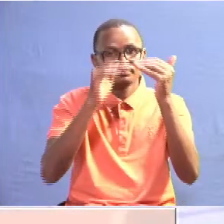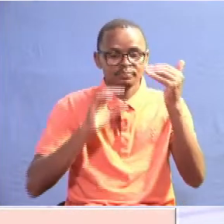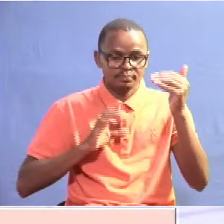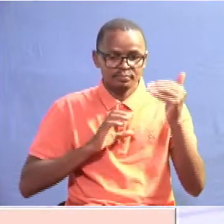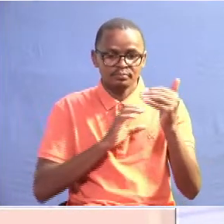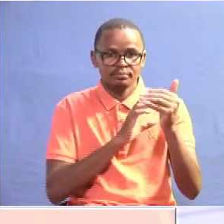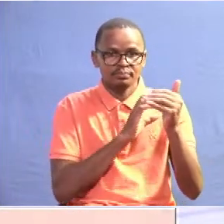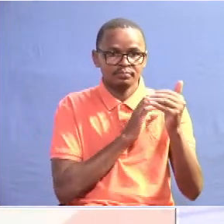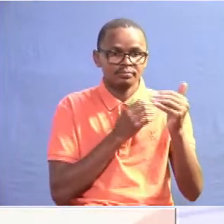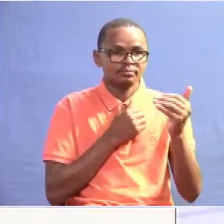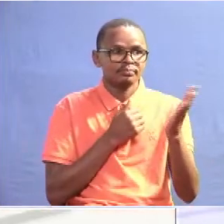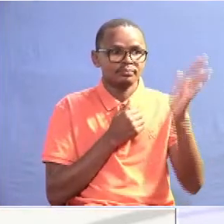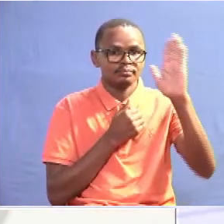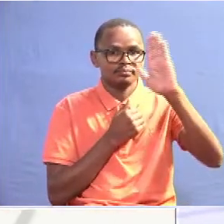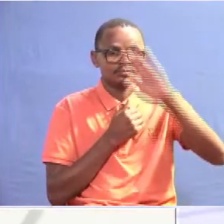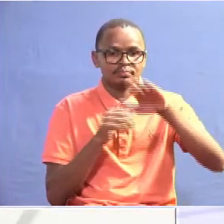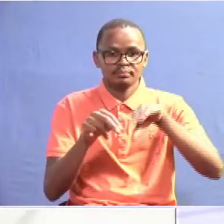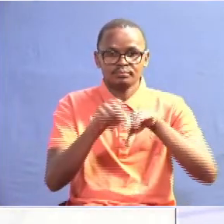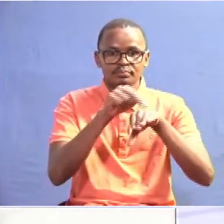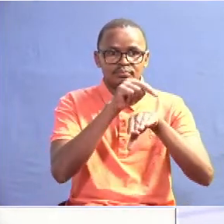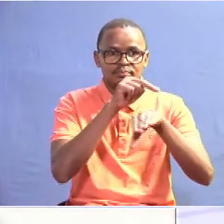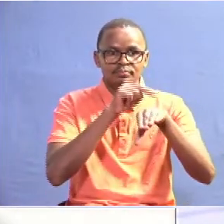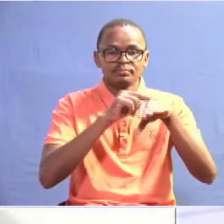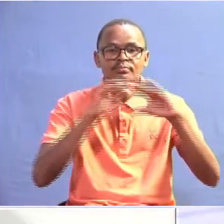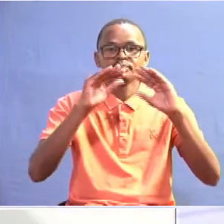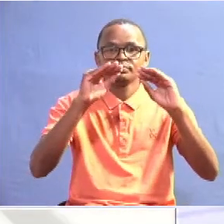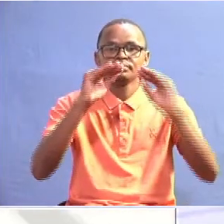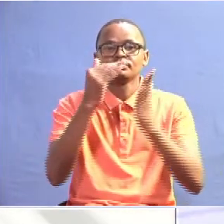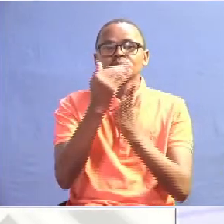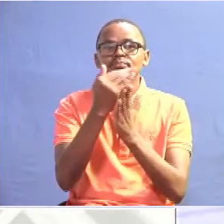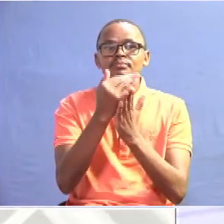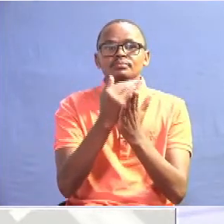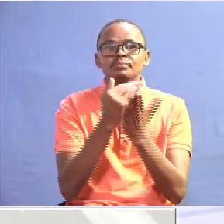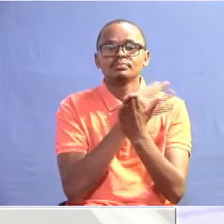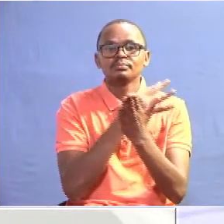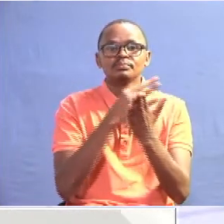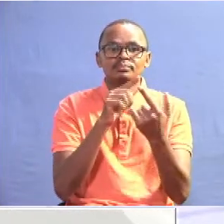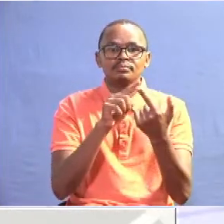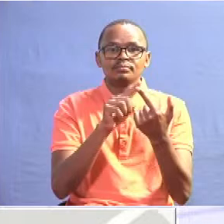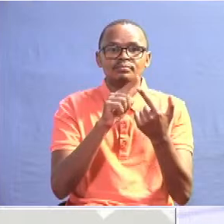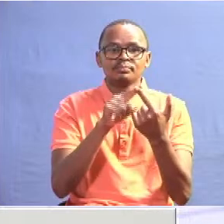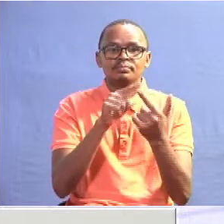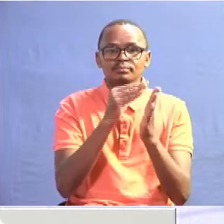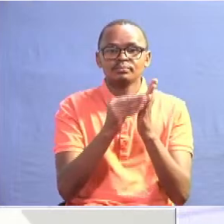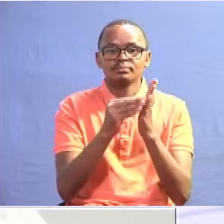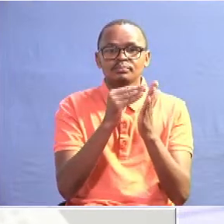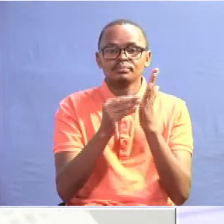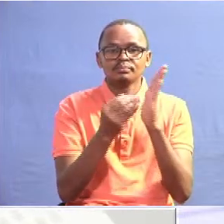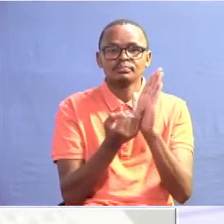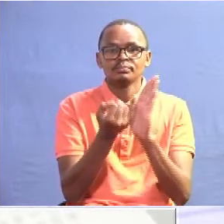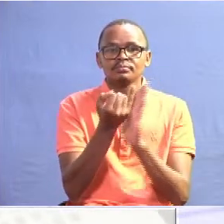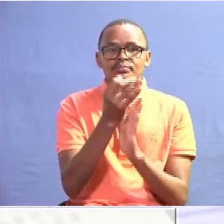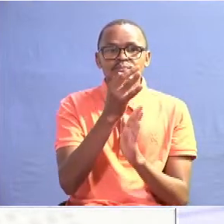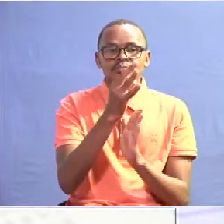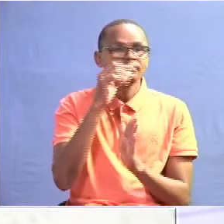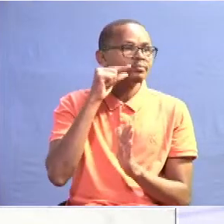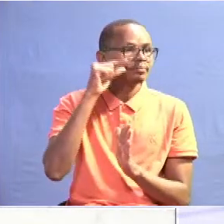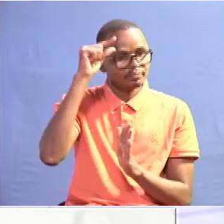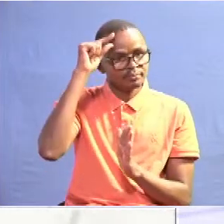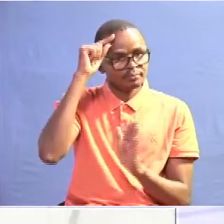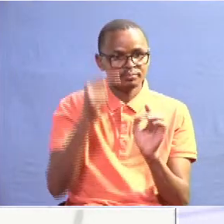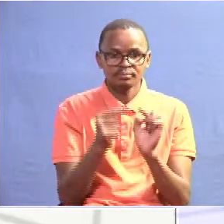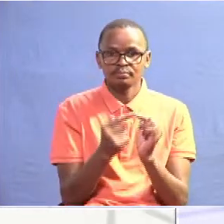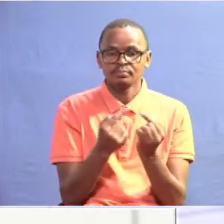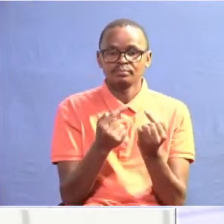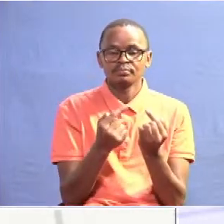Commission has embarked on a nationwide sensitization program aimed at addressing increased cases of gender-based